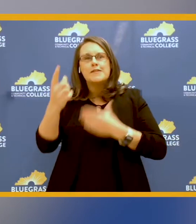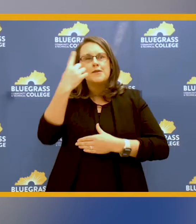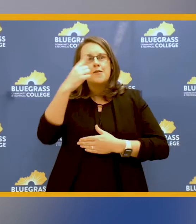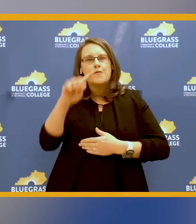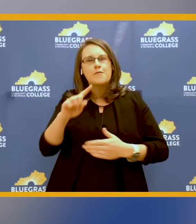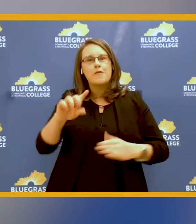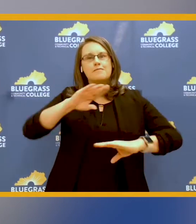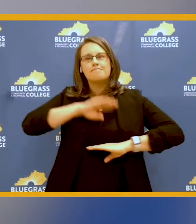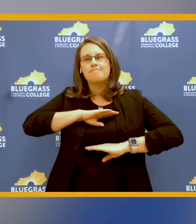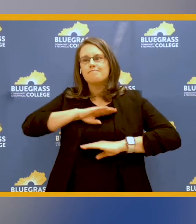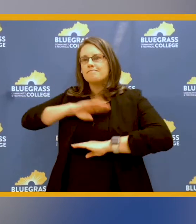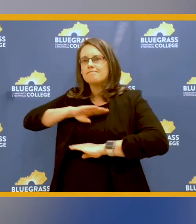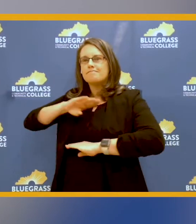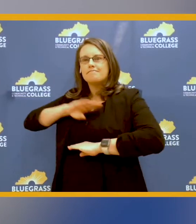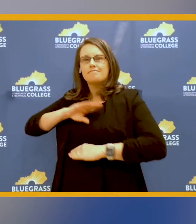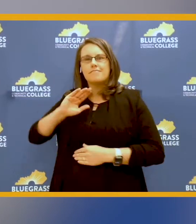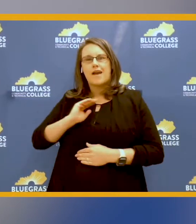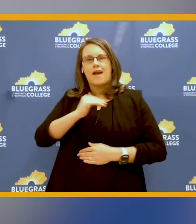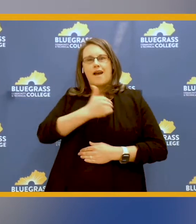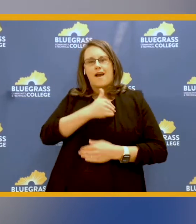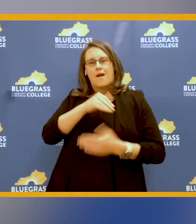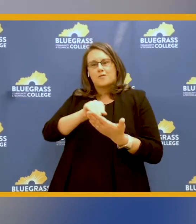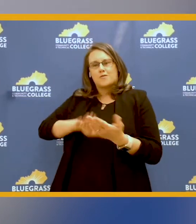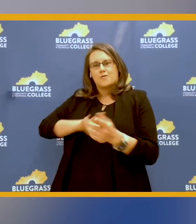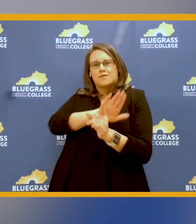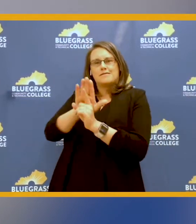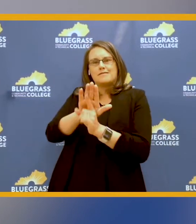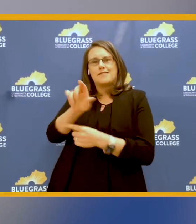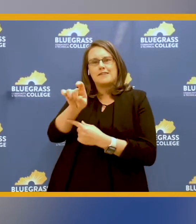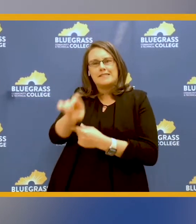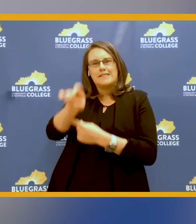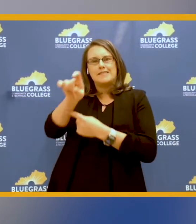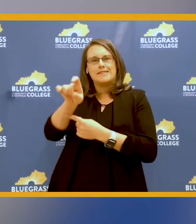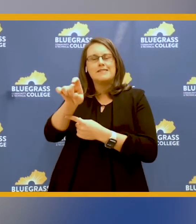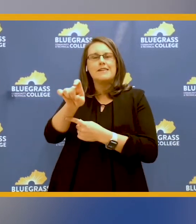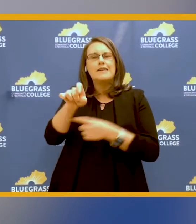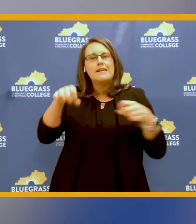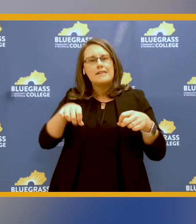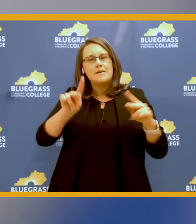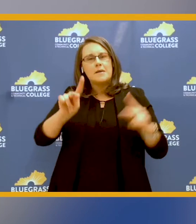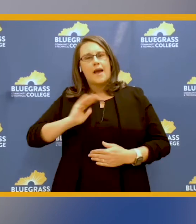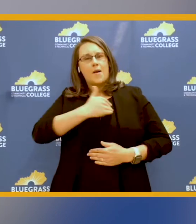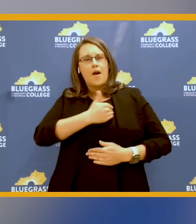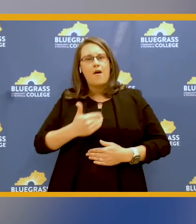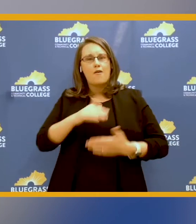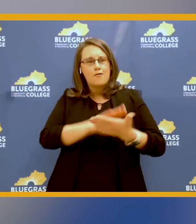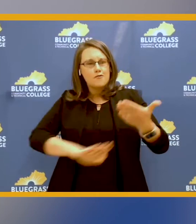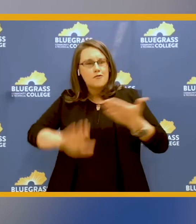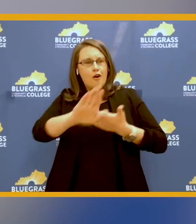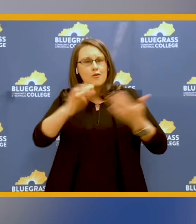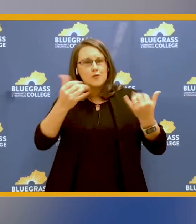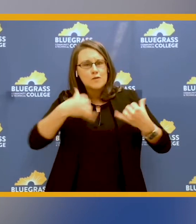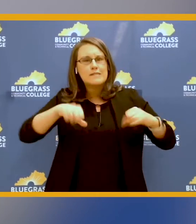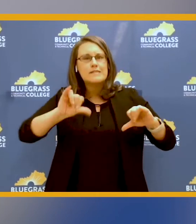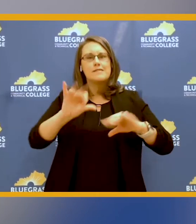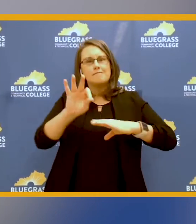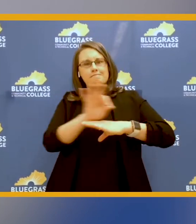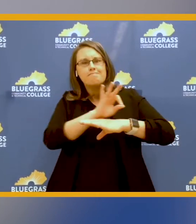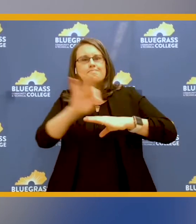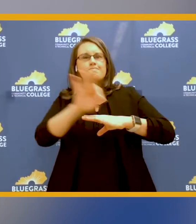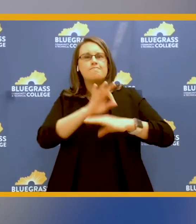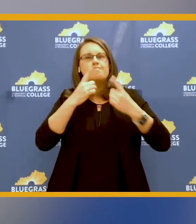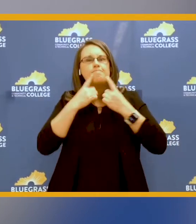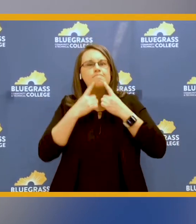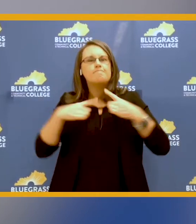to best serve the needs of our students while allowing our esteemed college to continue to